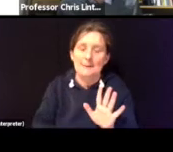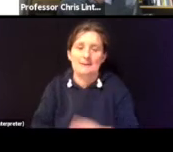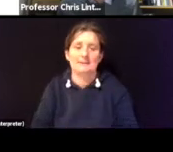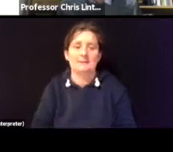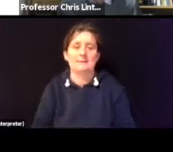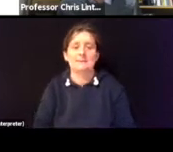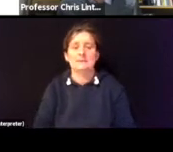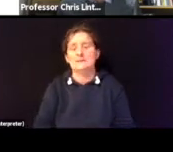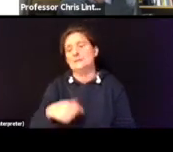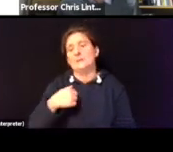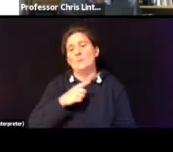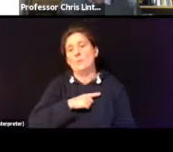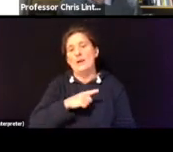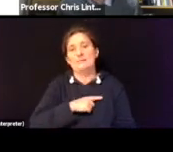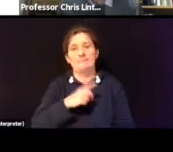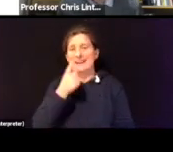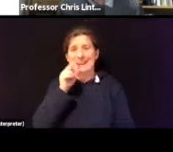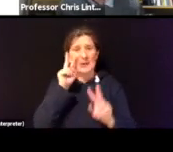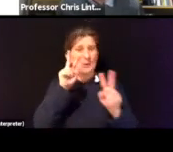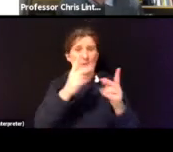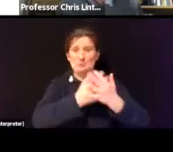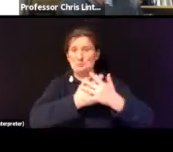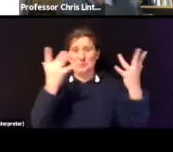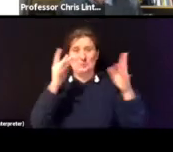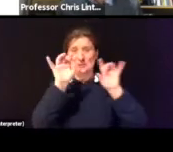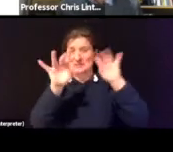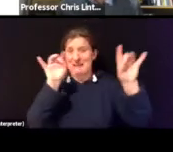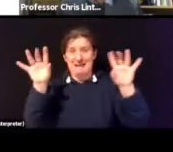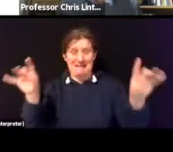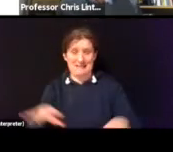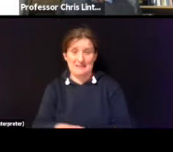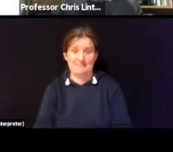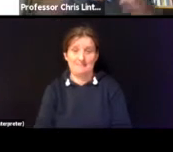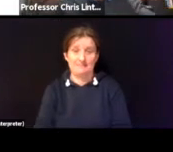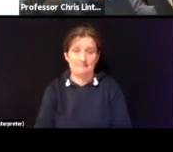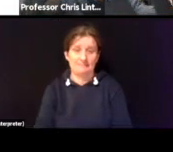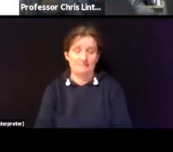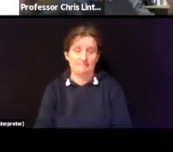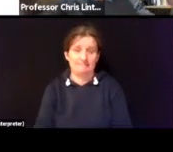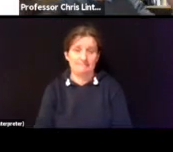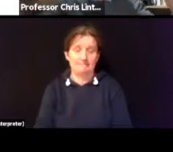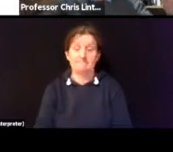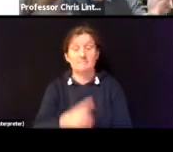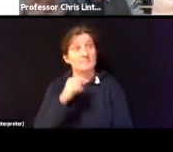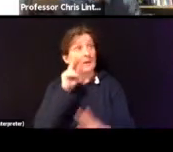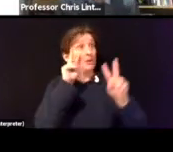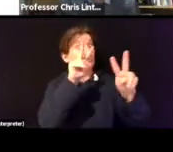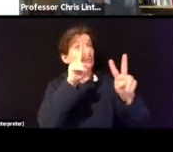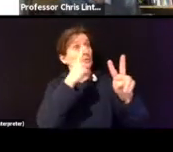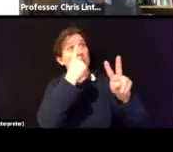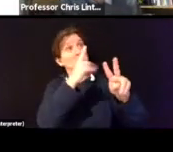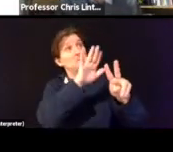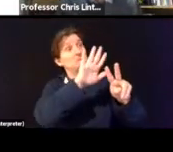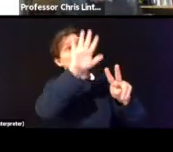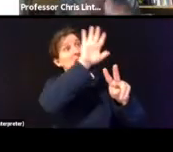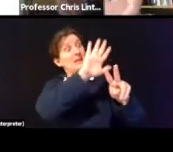that I can look at many stars at once. So I can just monitor a patch of sky. The